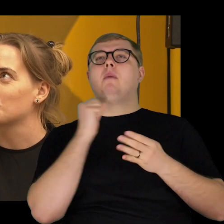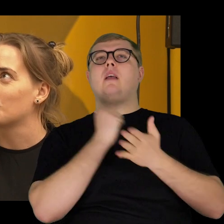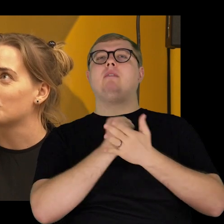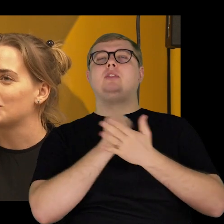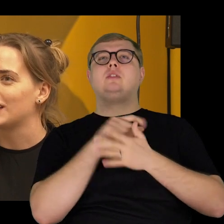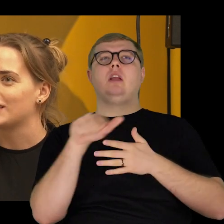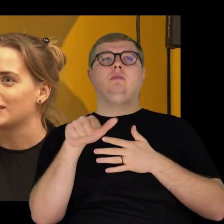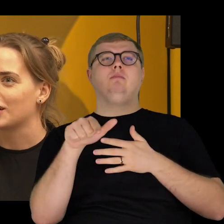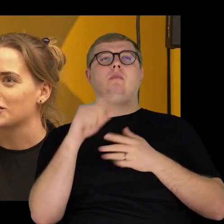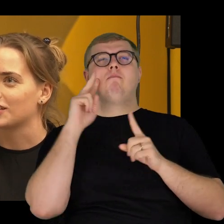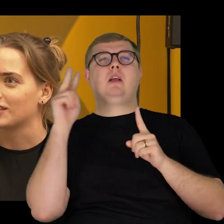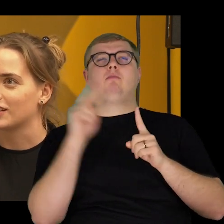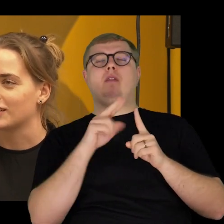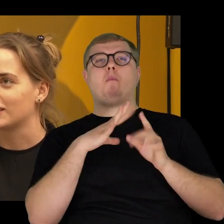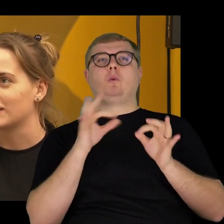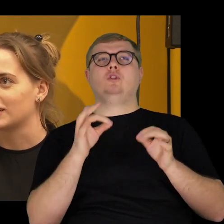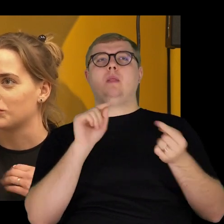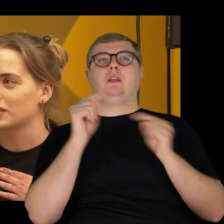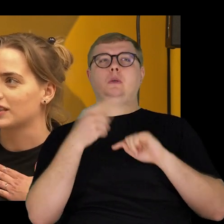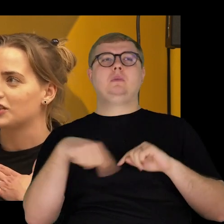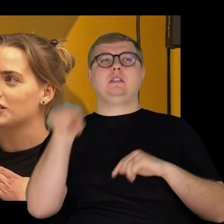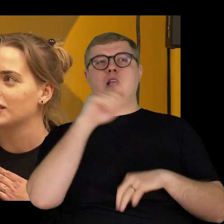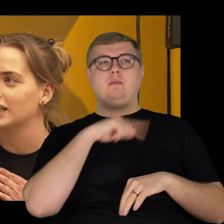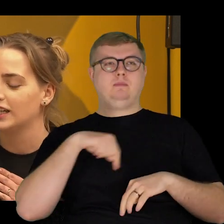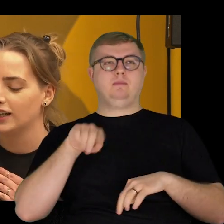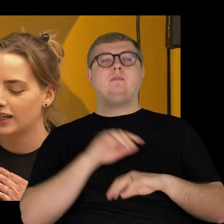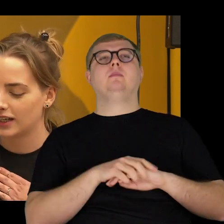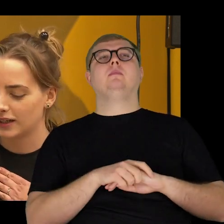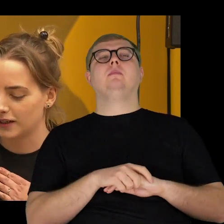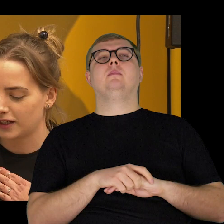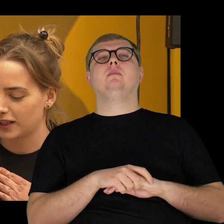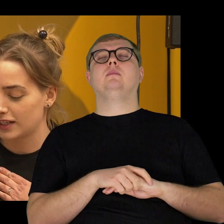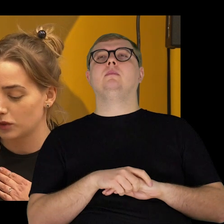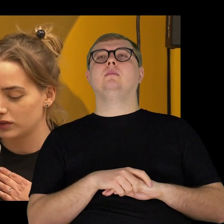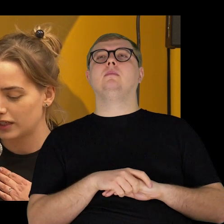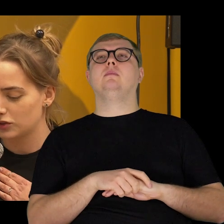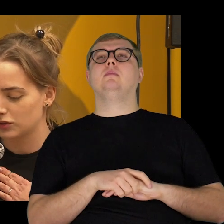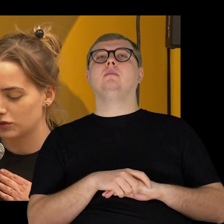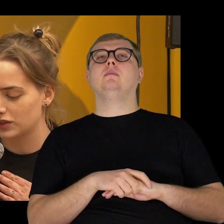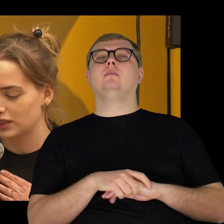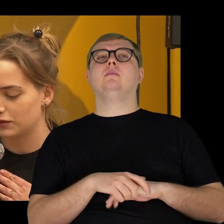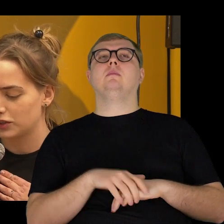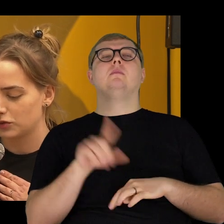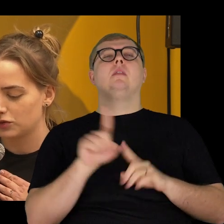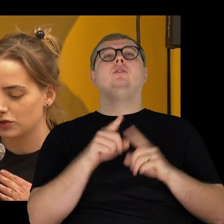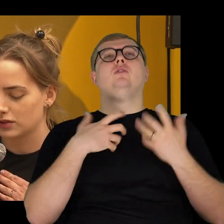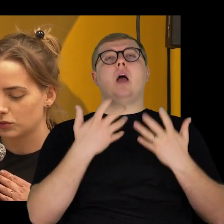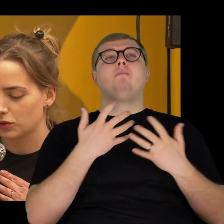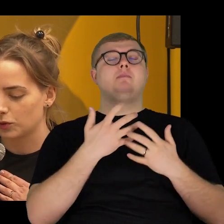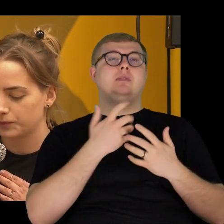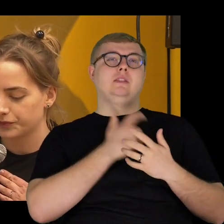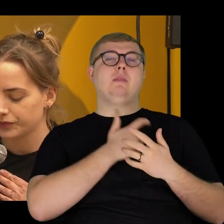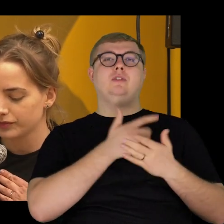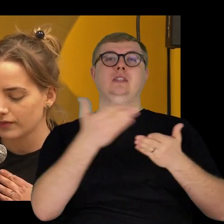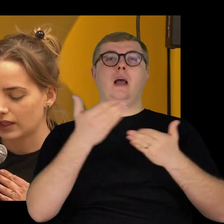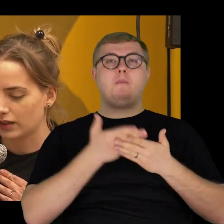issues from our today's discussion and presentation. And I would like to cordially invite you to join us